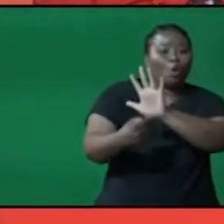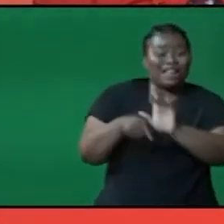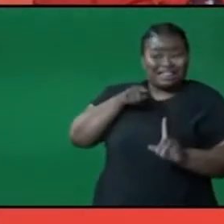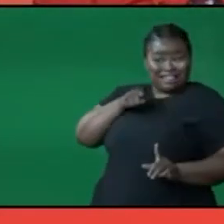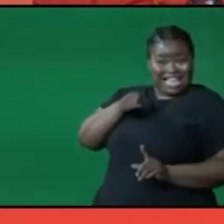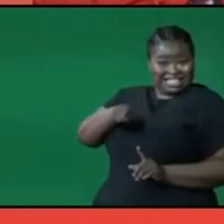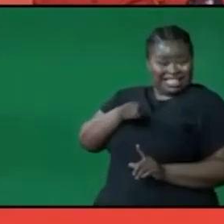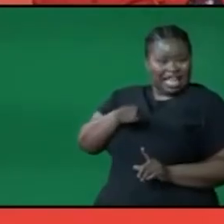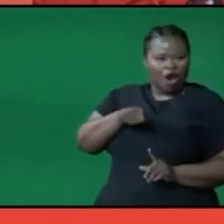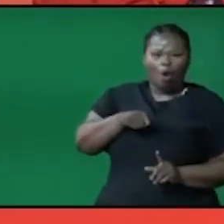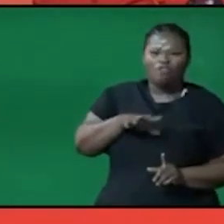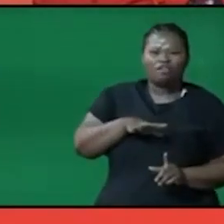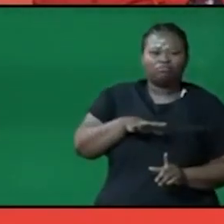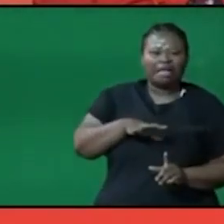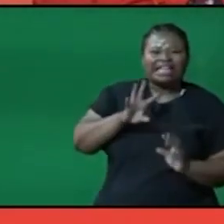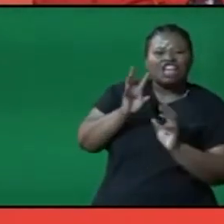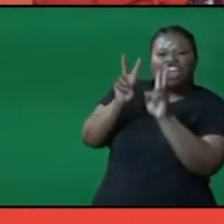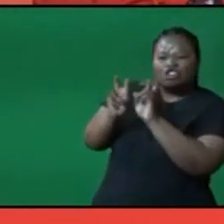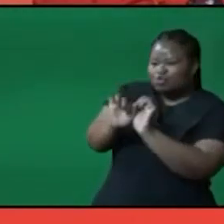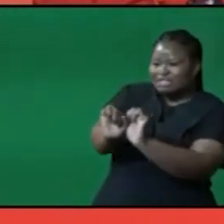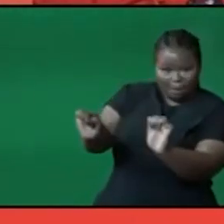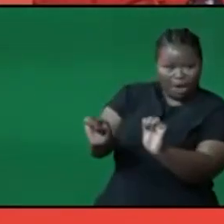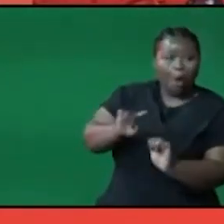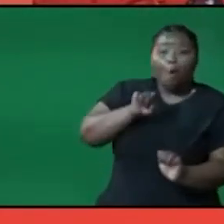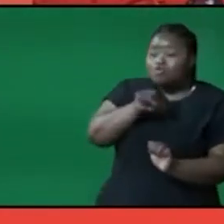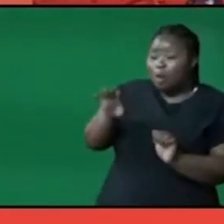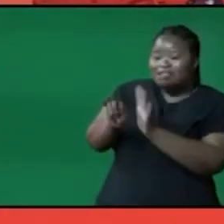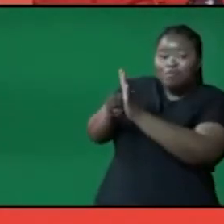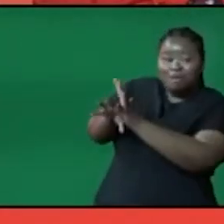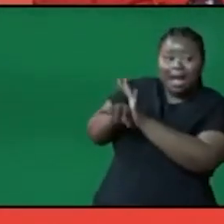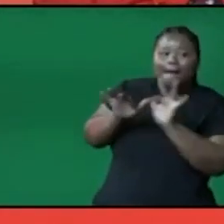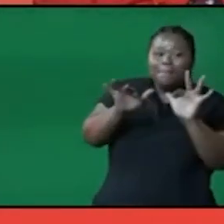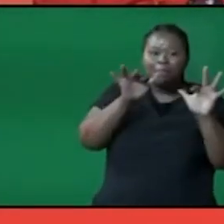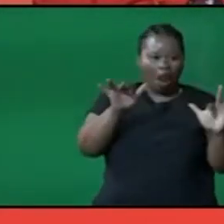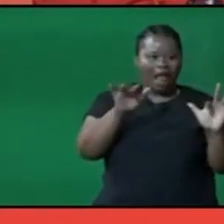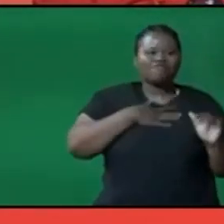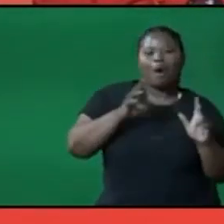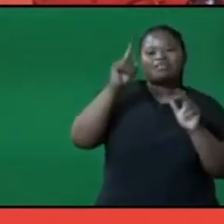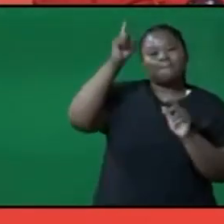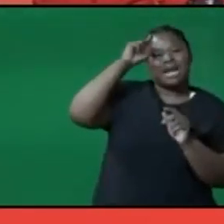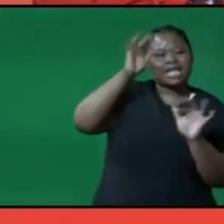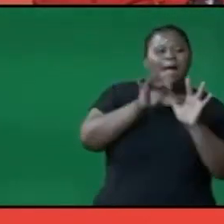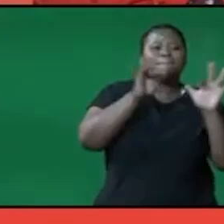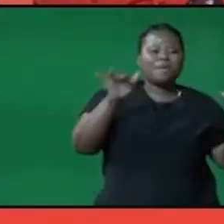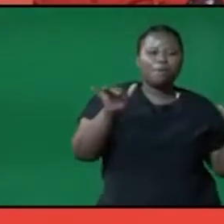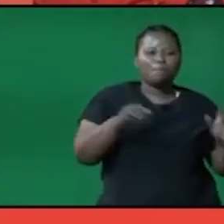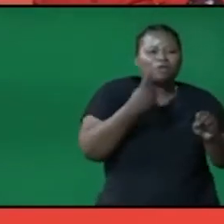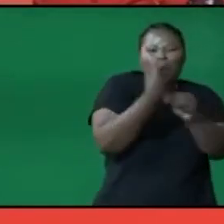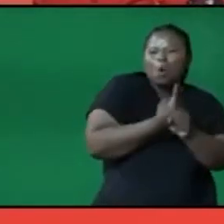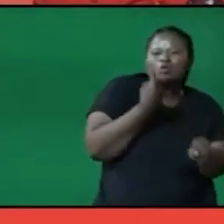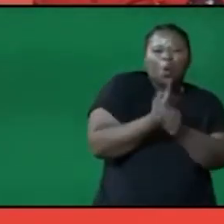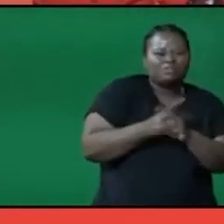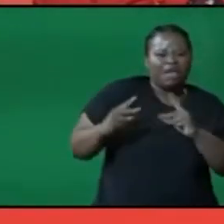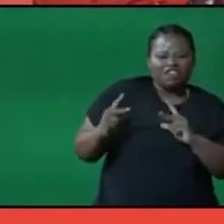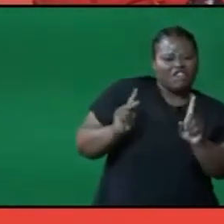of choreography, because to them, the democratic process of black people must have violence